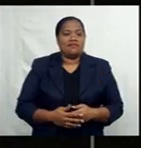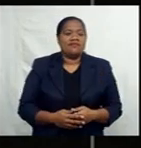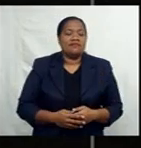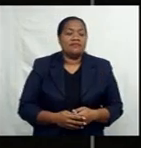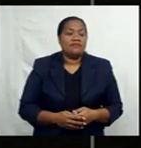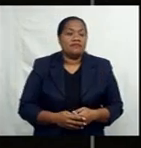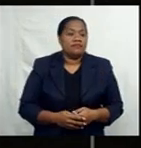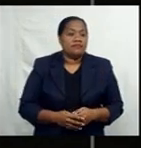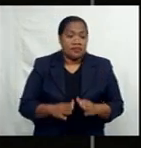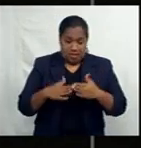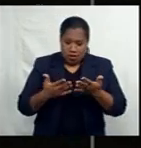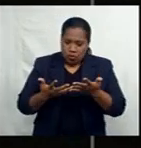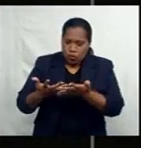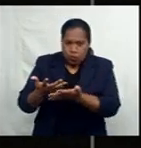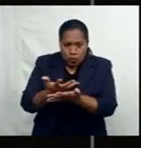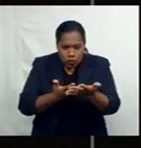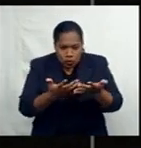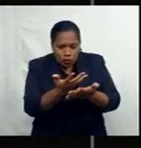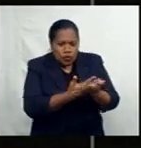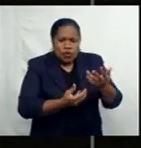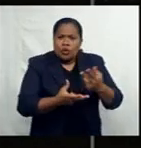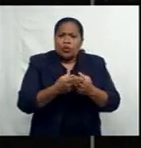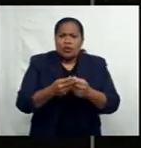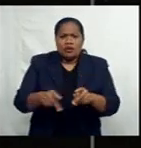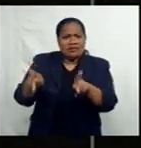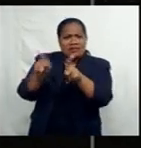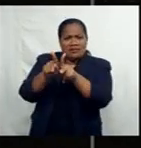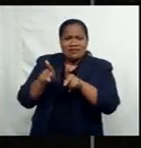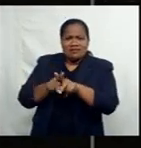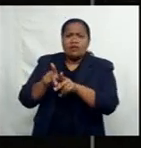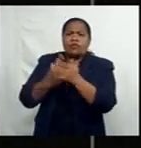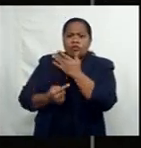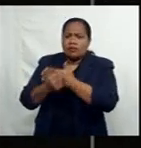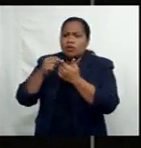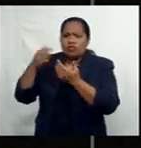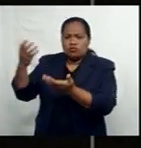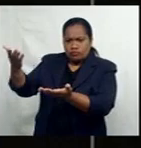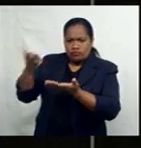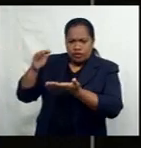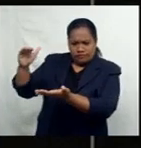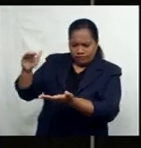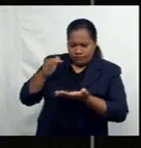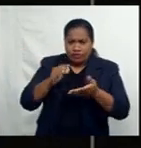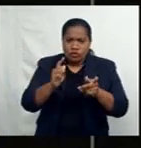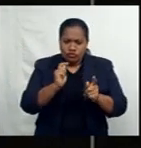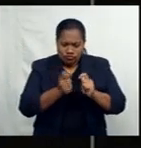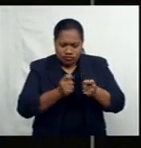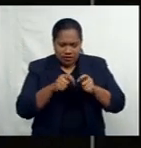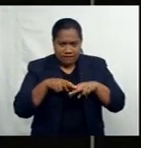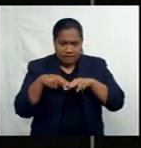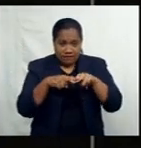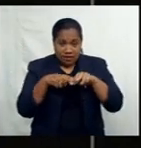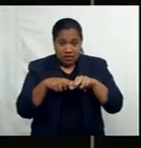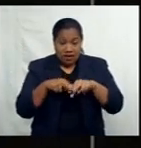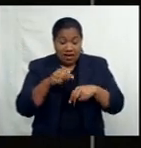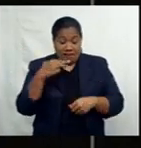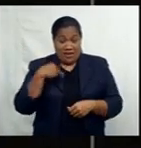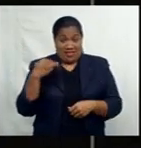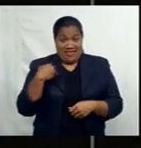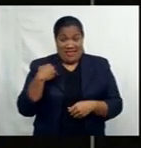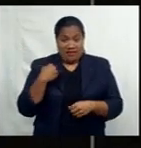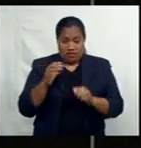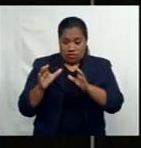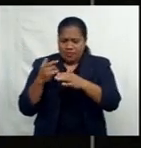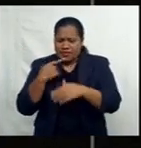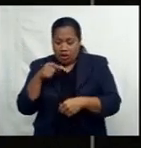Discussions are underway with development partners to bring genome sequencing capacity into Fiji. The health ministry says this will help test for